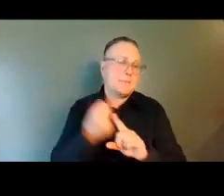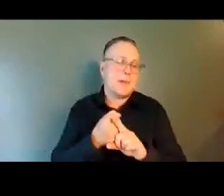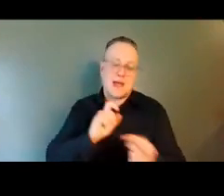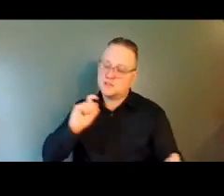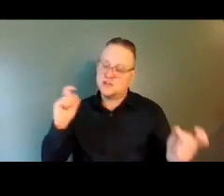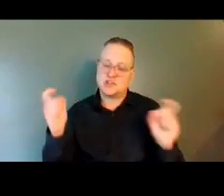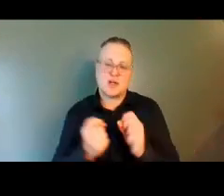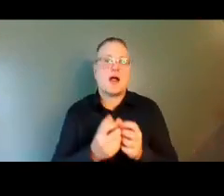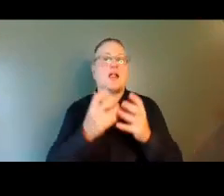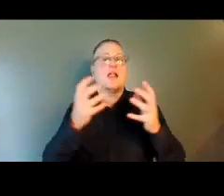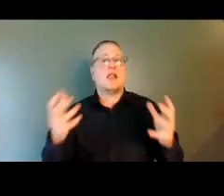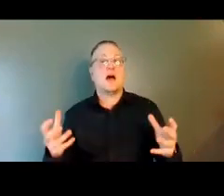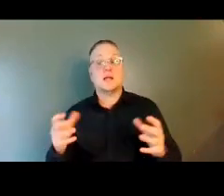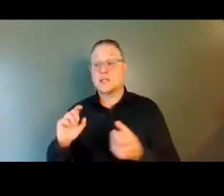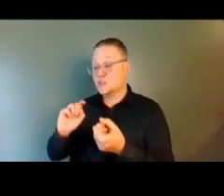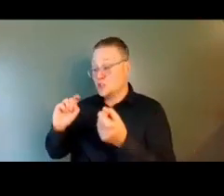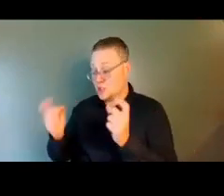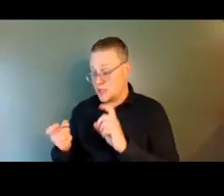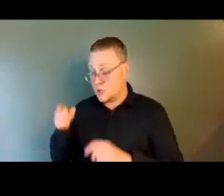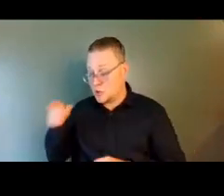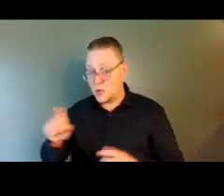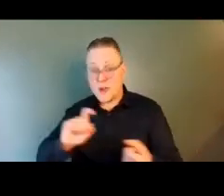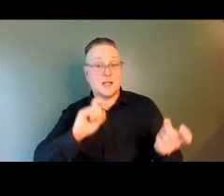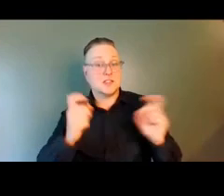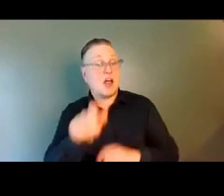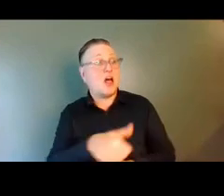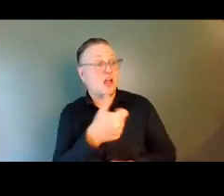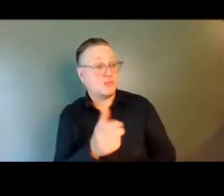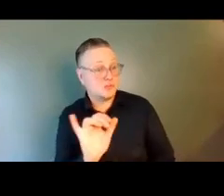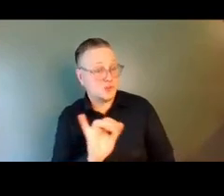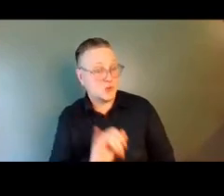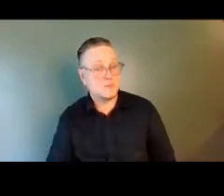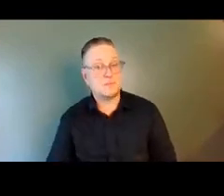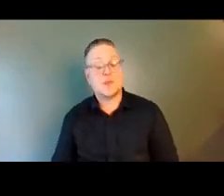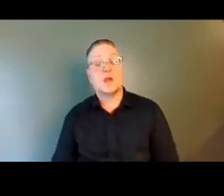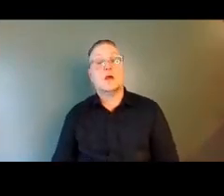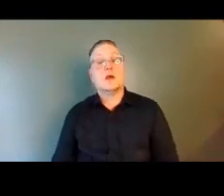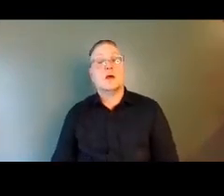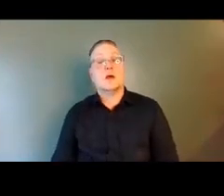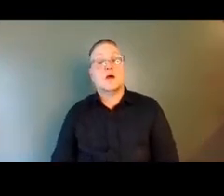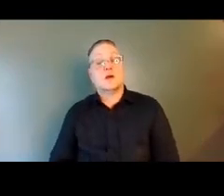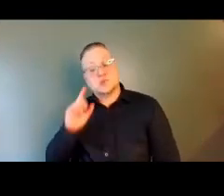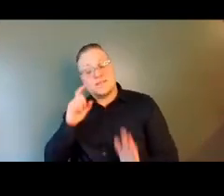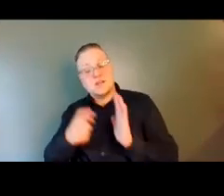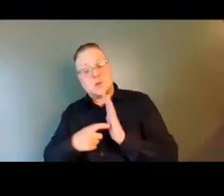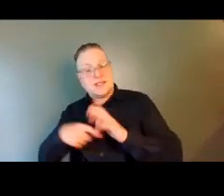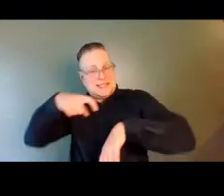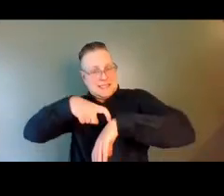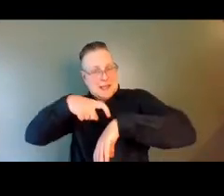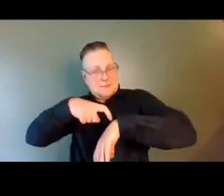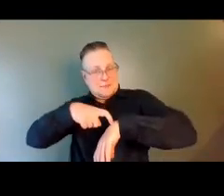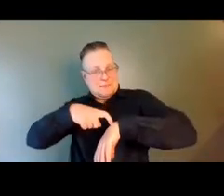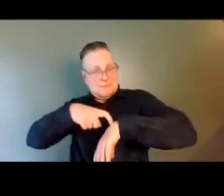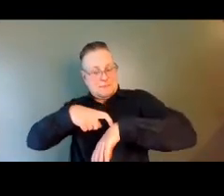not only for yourselves, but for others as well. So I'm looking at the time, and we have one question